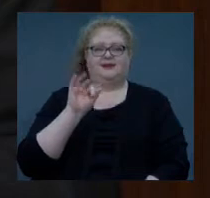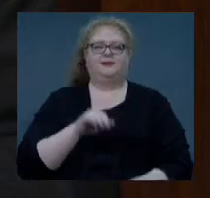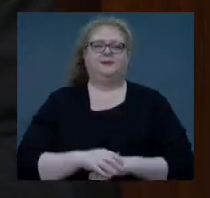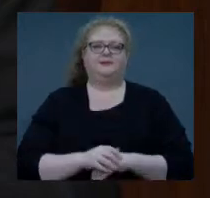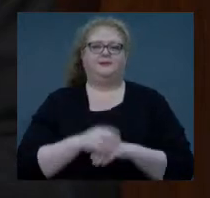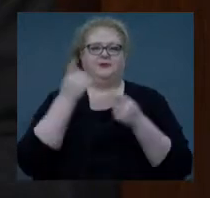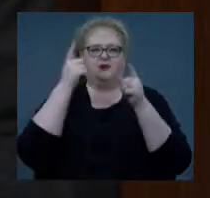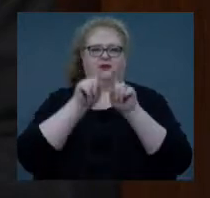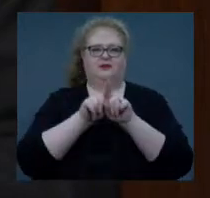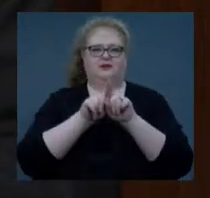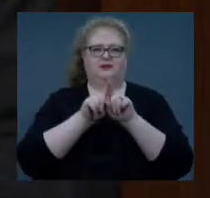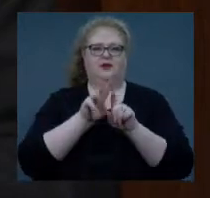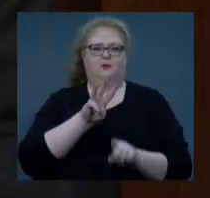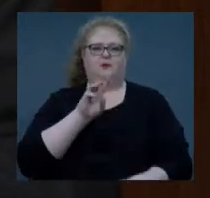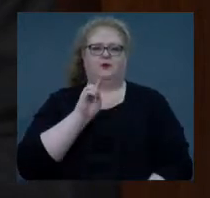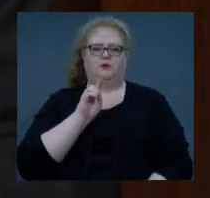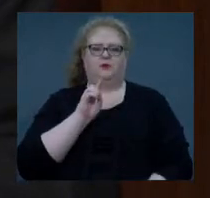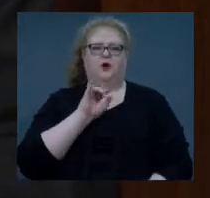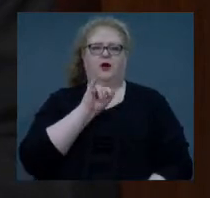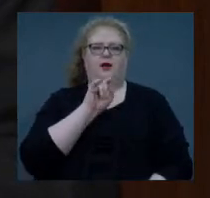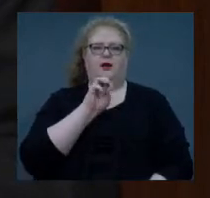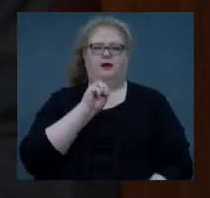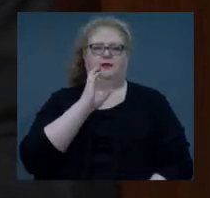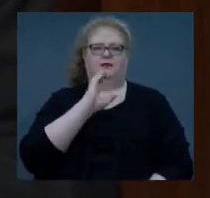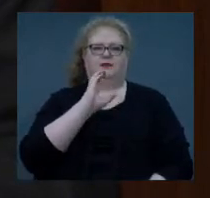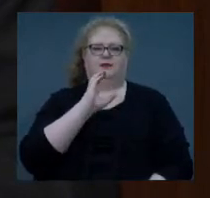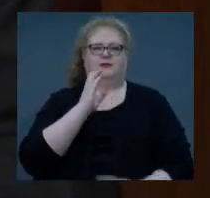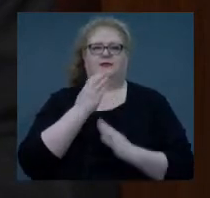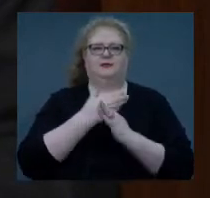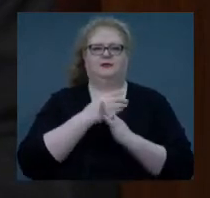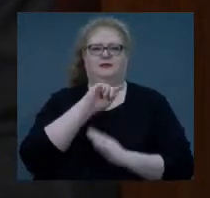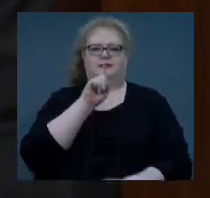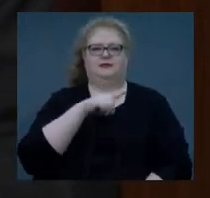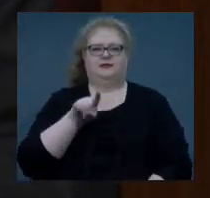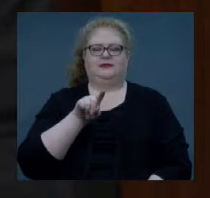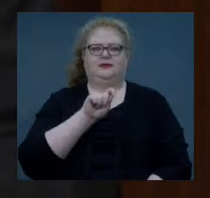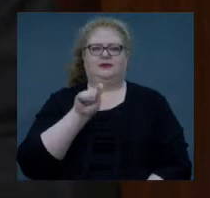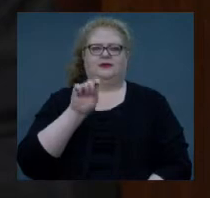Consent withdrawal, item C, file